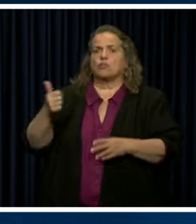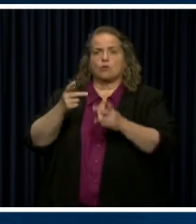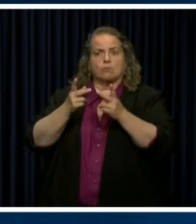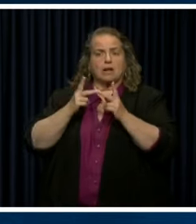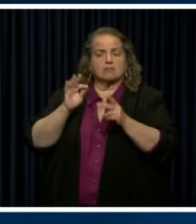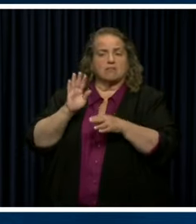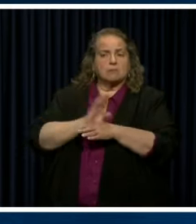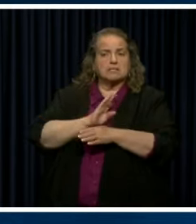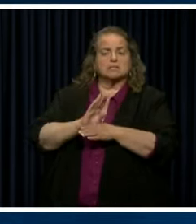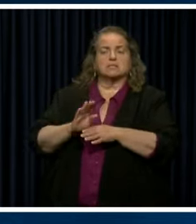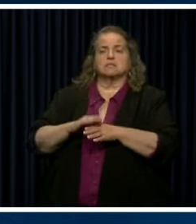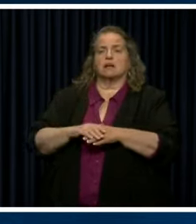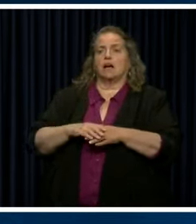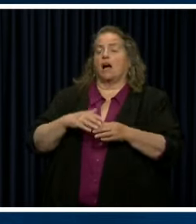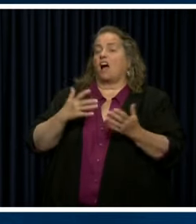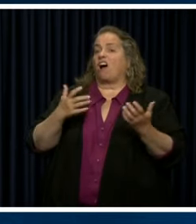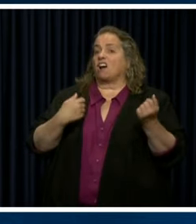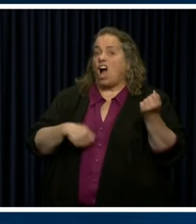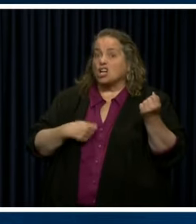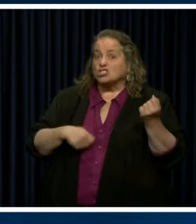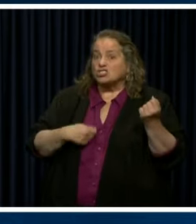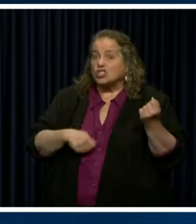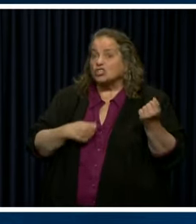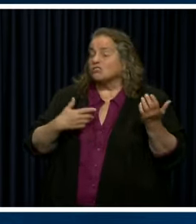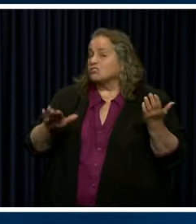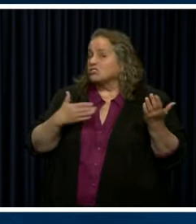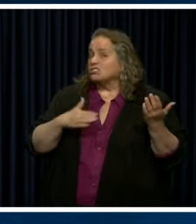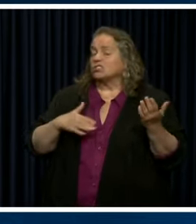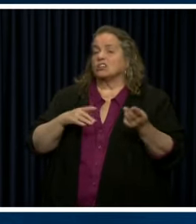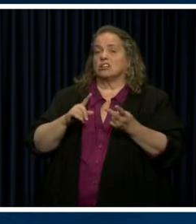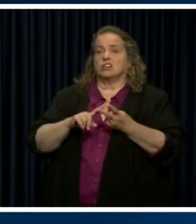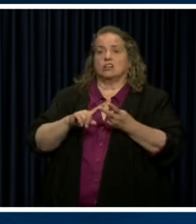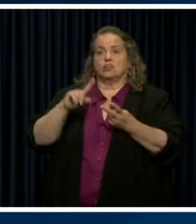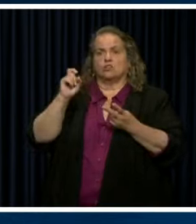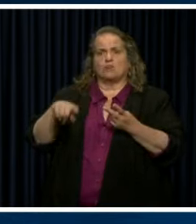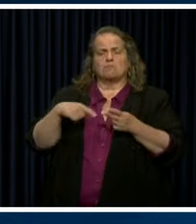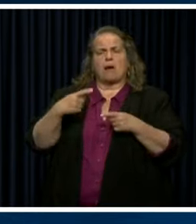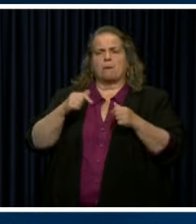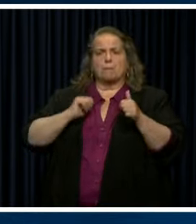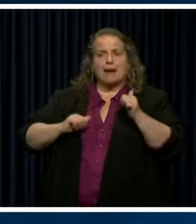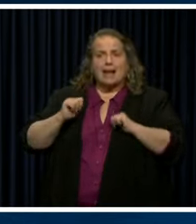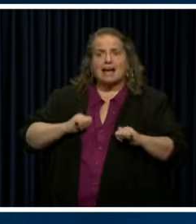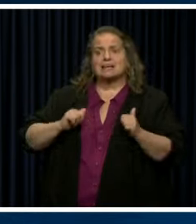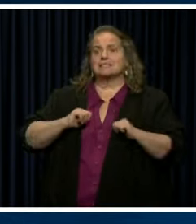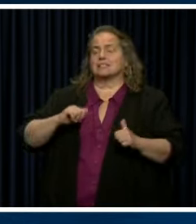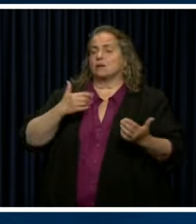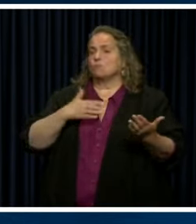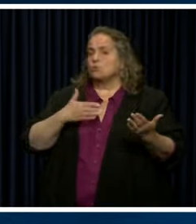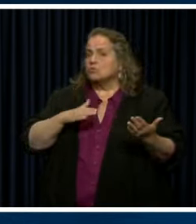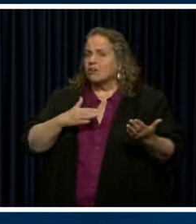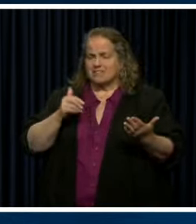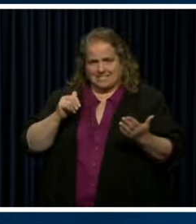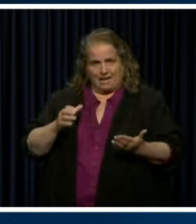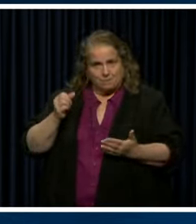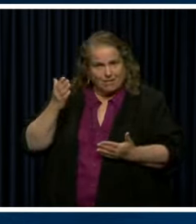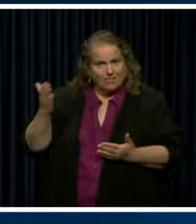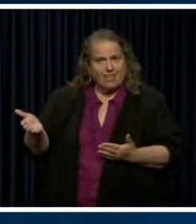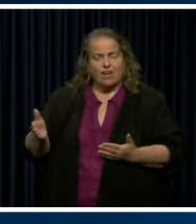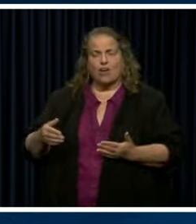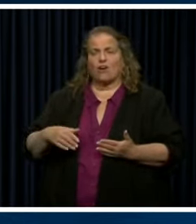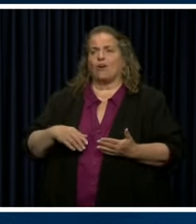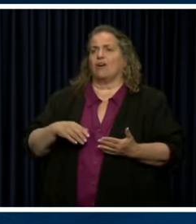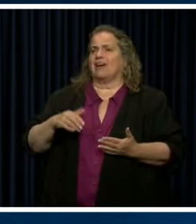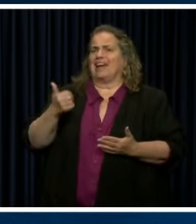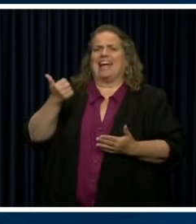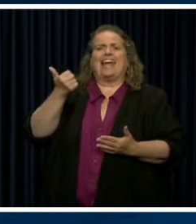business. It could be a concert. Question is, well, what about big plays or musicals? It could be there.